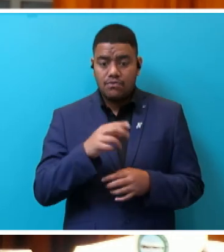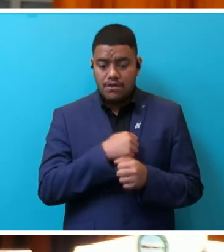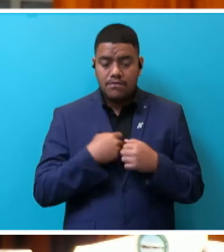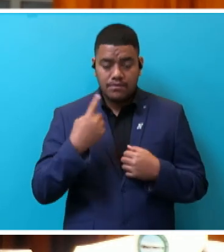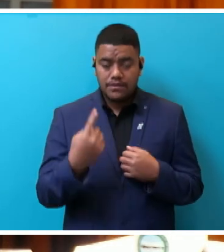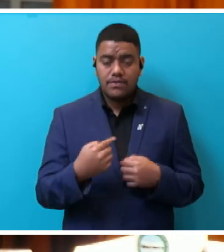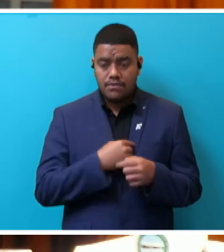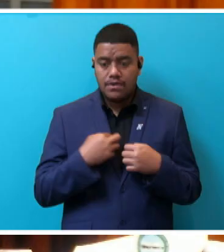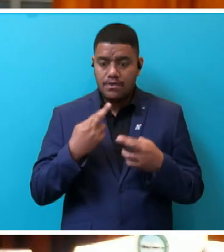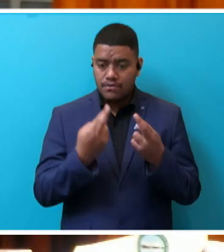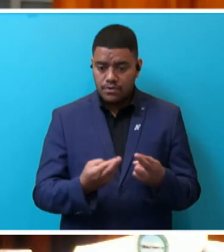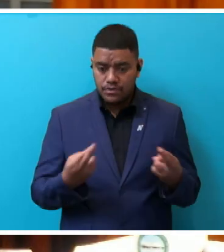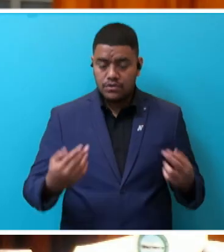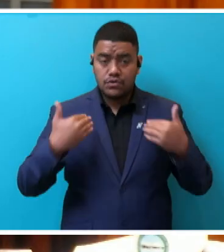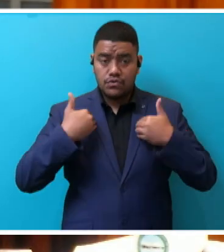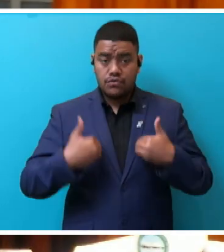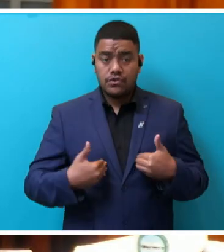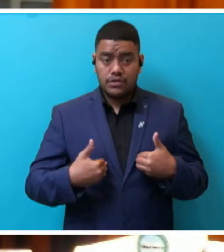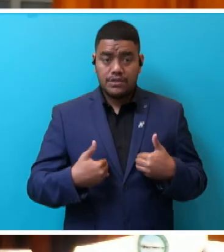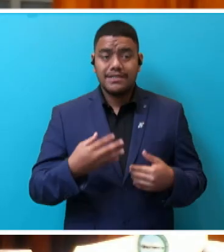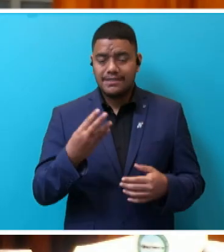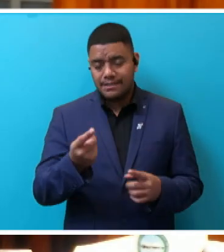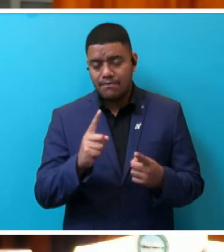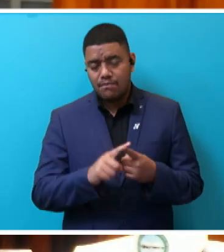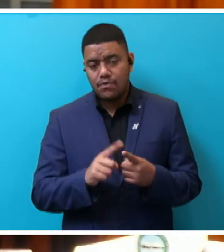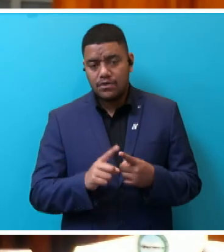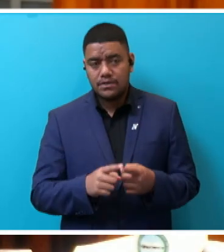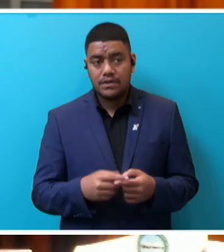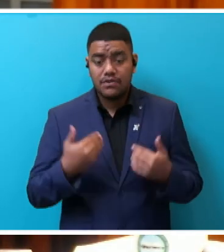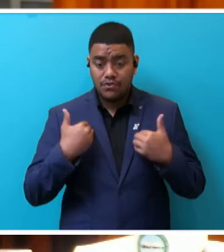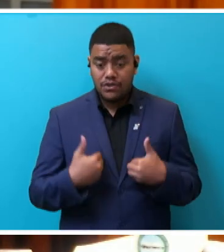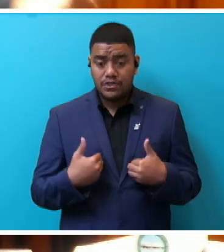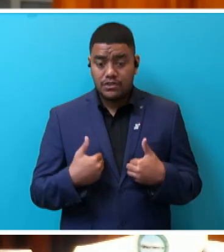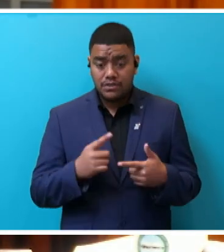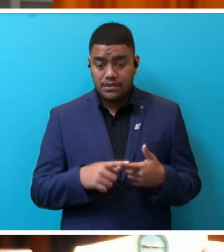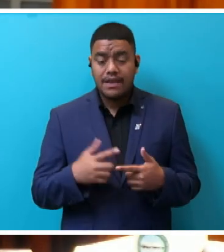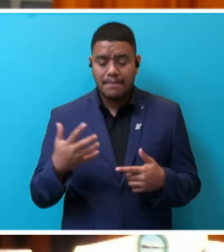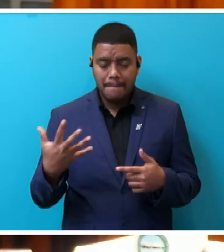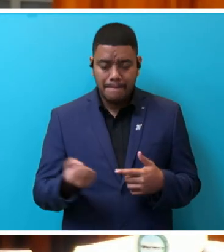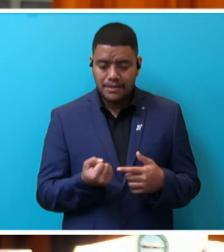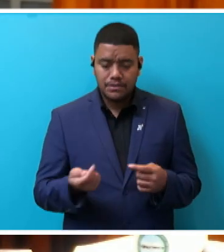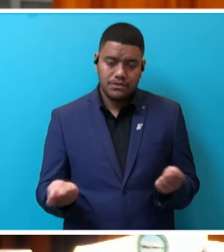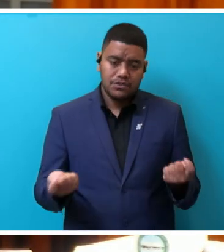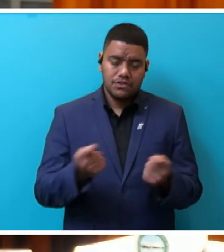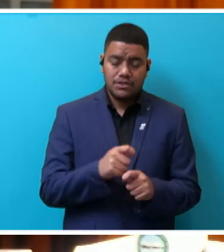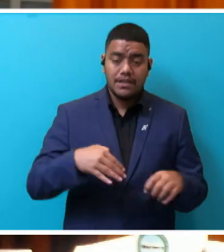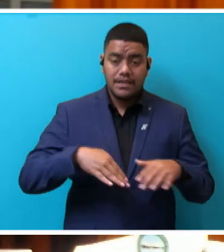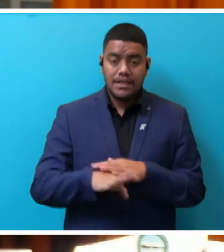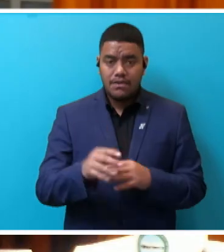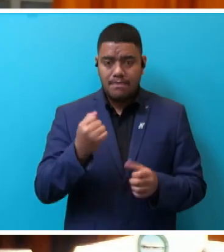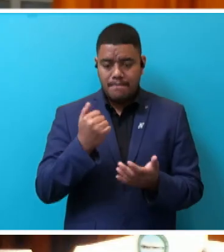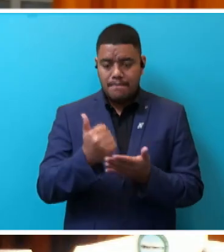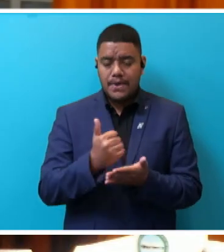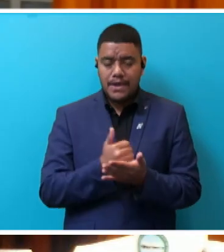are resource rich, at some point that richness has got to translate into your bank account. And